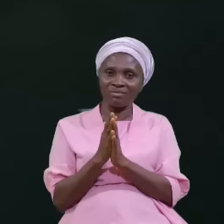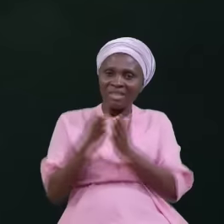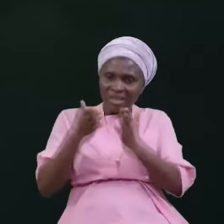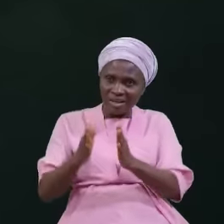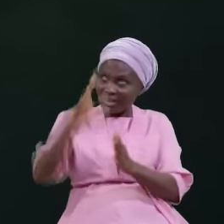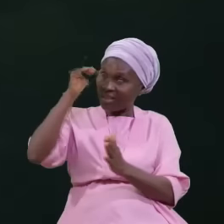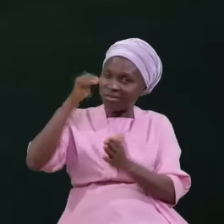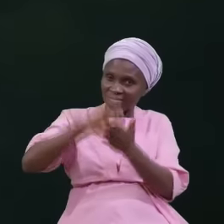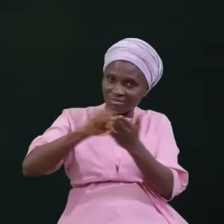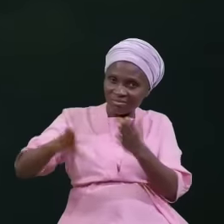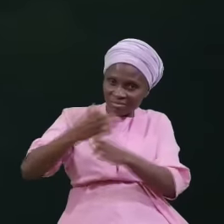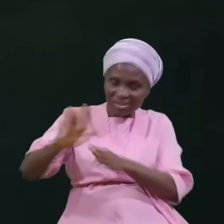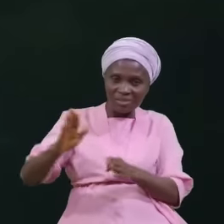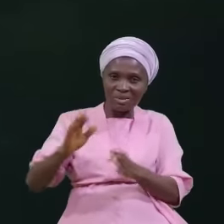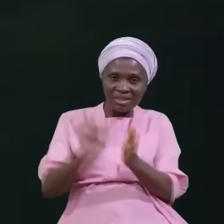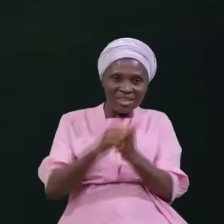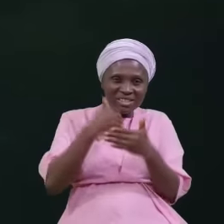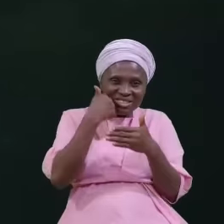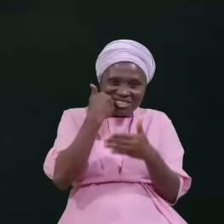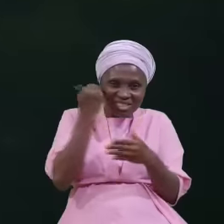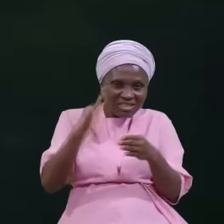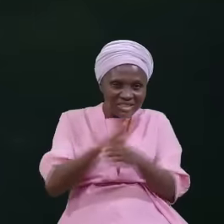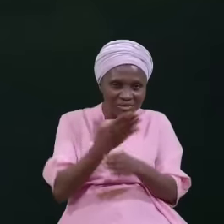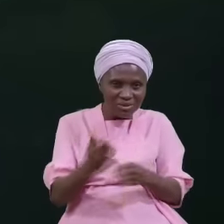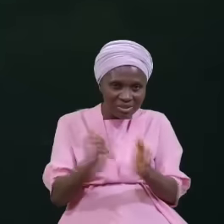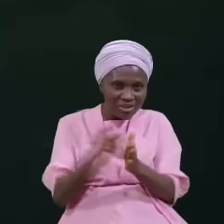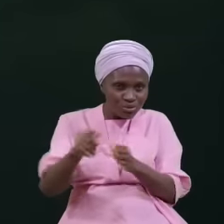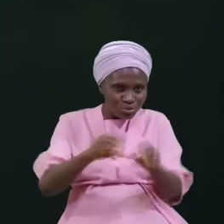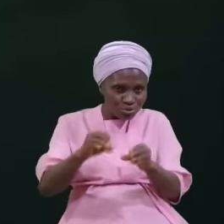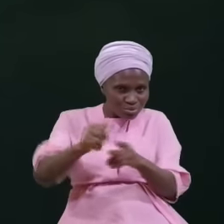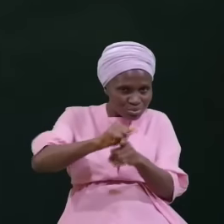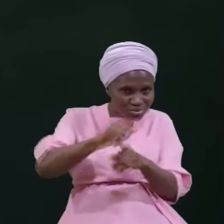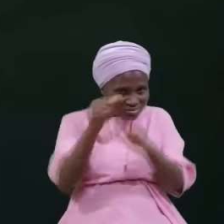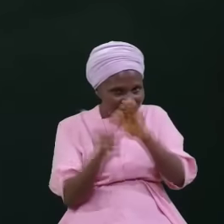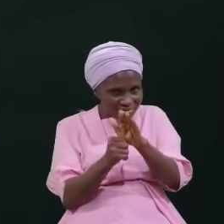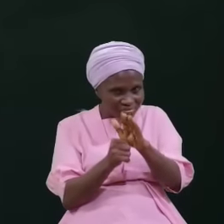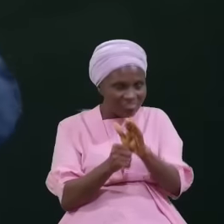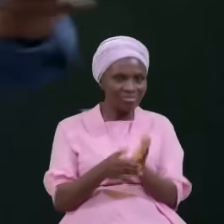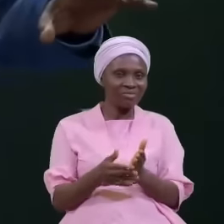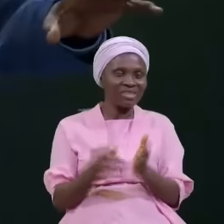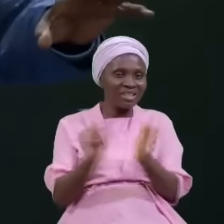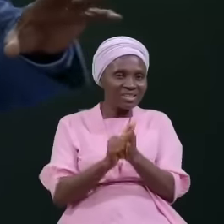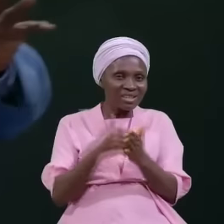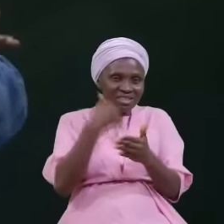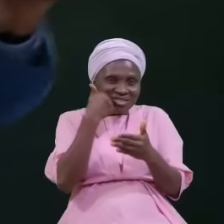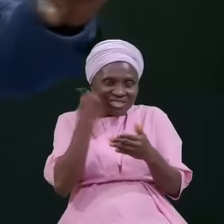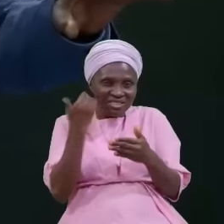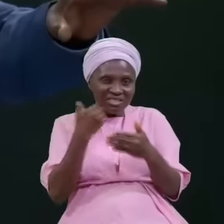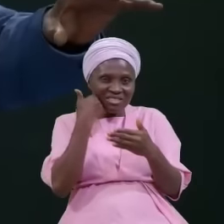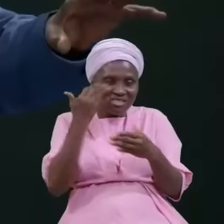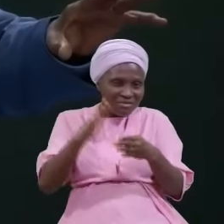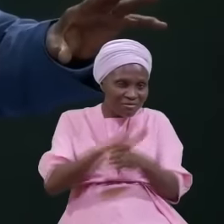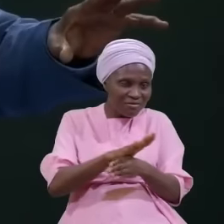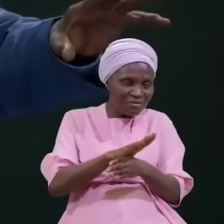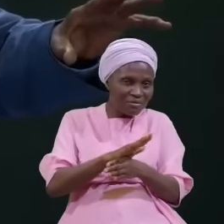the shameful things, the shameful habit, the shameful